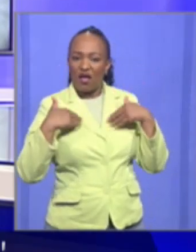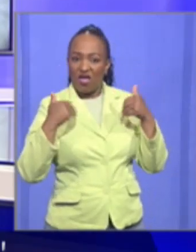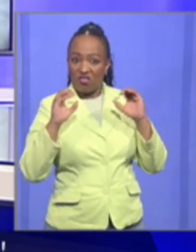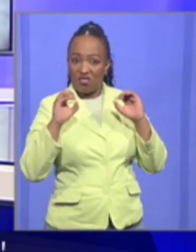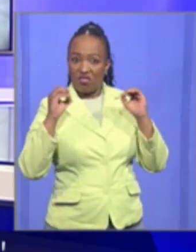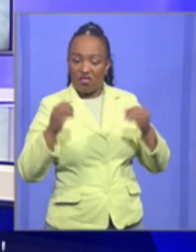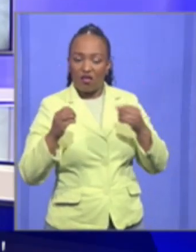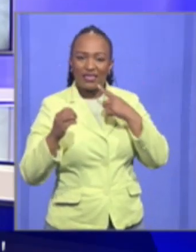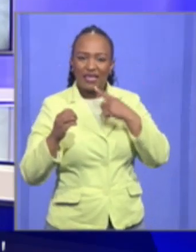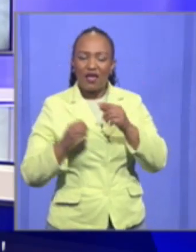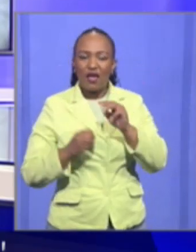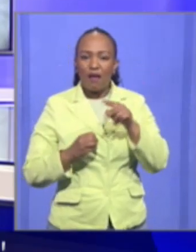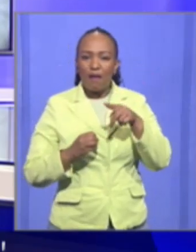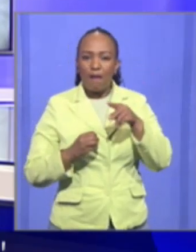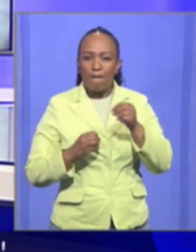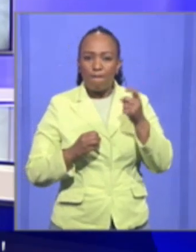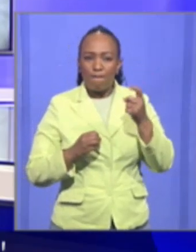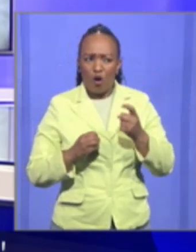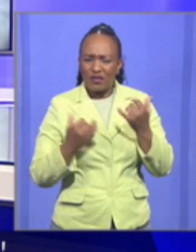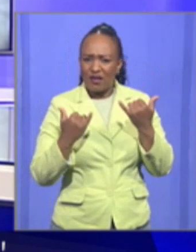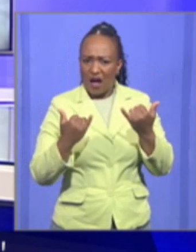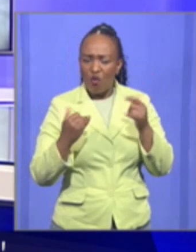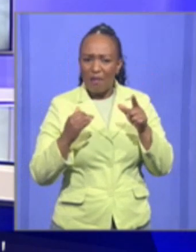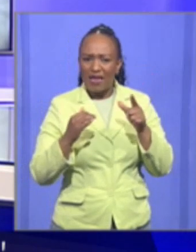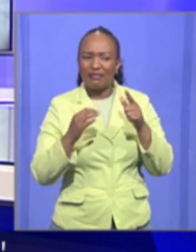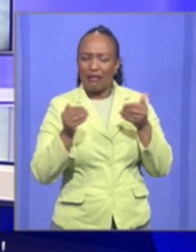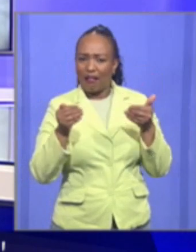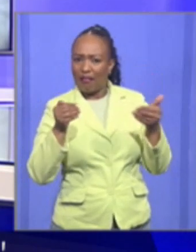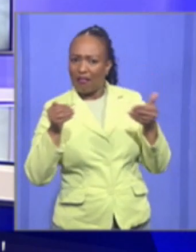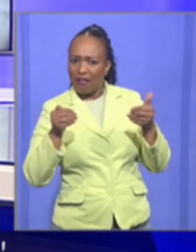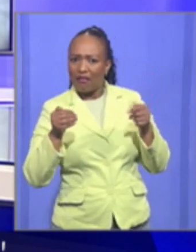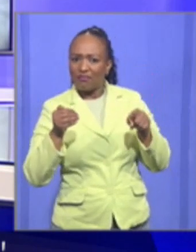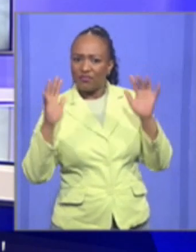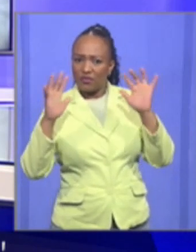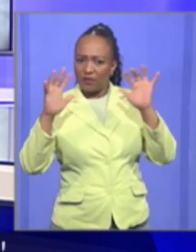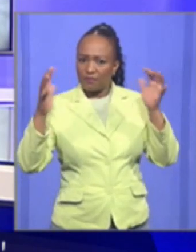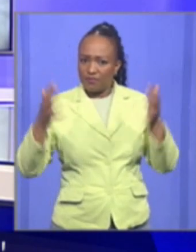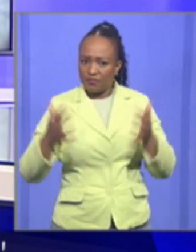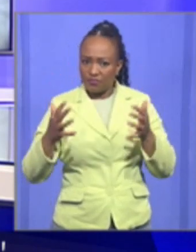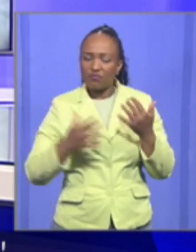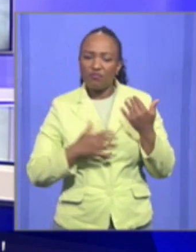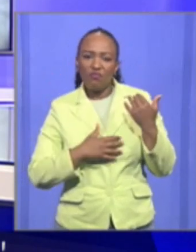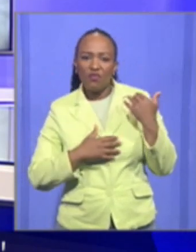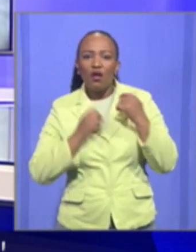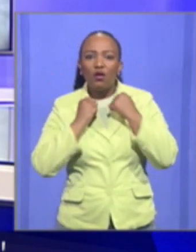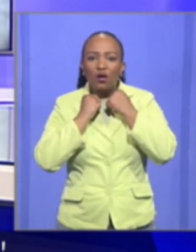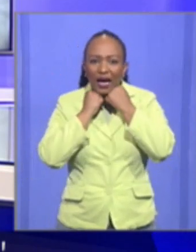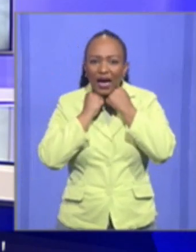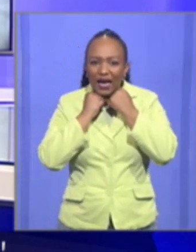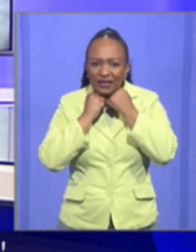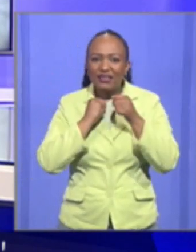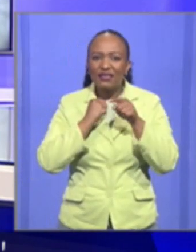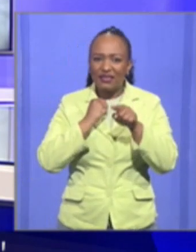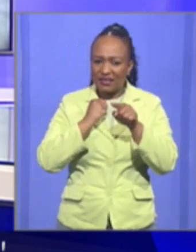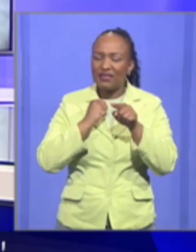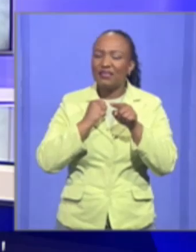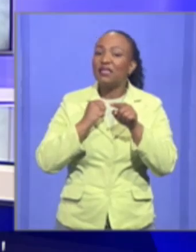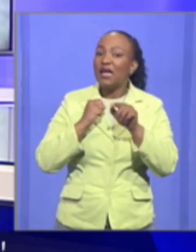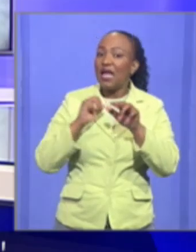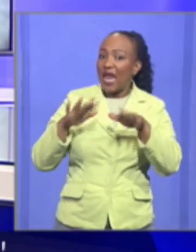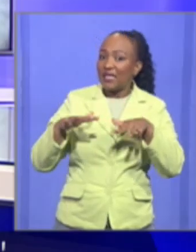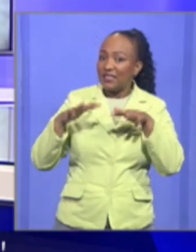bjalo ka magato a tšhoganetšo lefaseng ka bophara. Go tloga ka la 18 Phato palo ya diphetelo ka